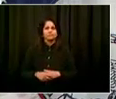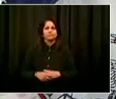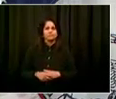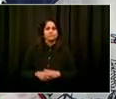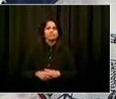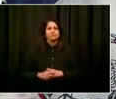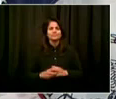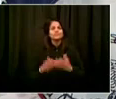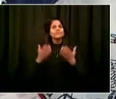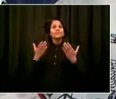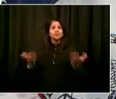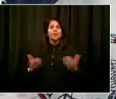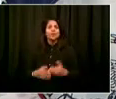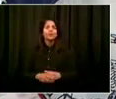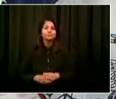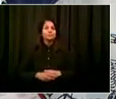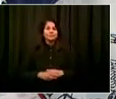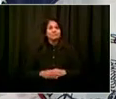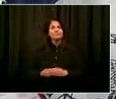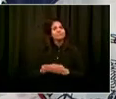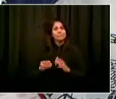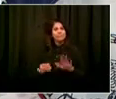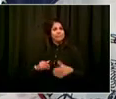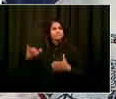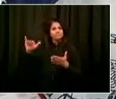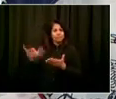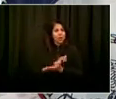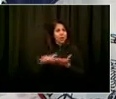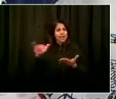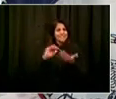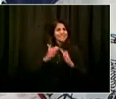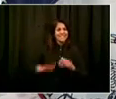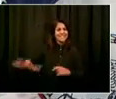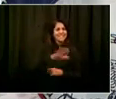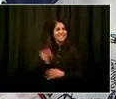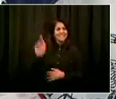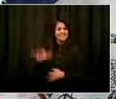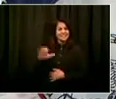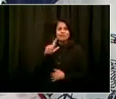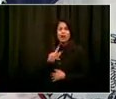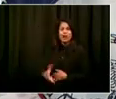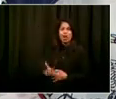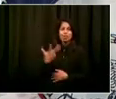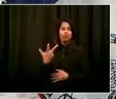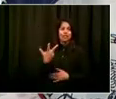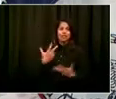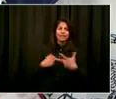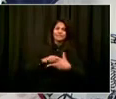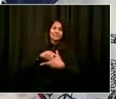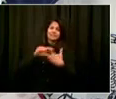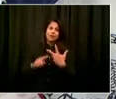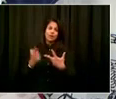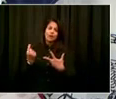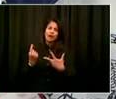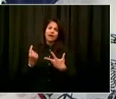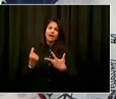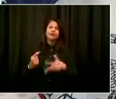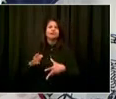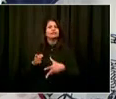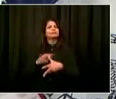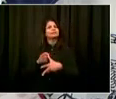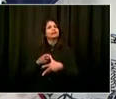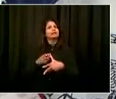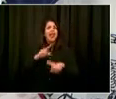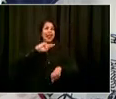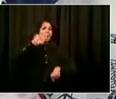things that we need desperately. We will now have clear national leadership in fighting the coronavirus with a clear message,